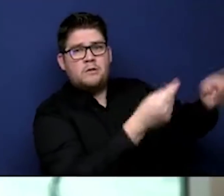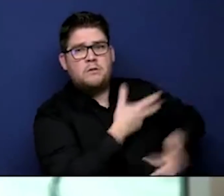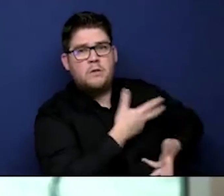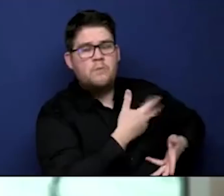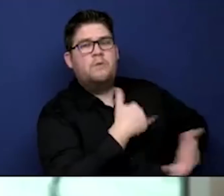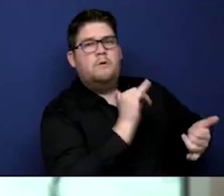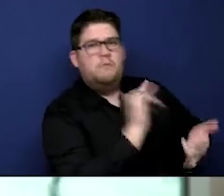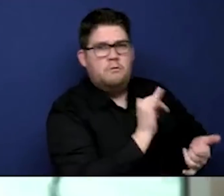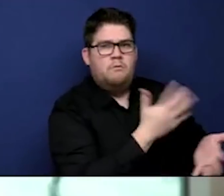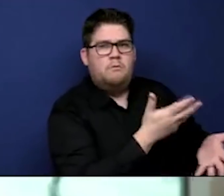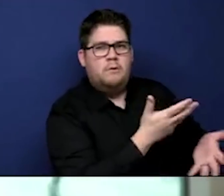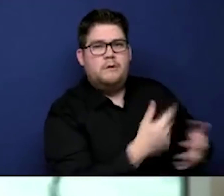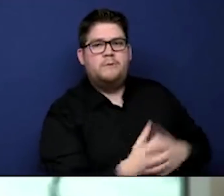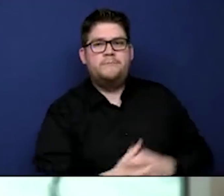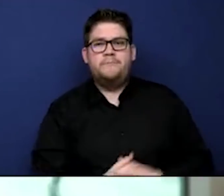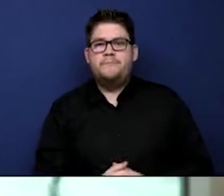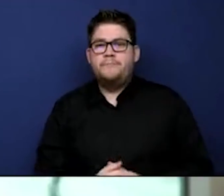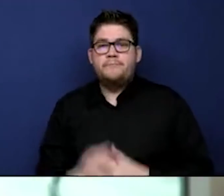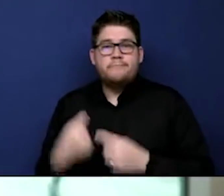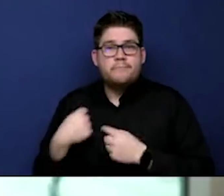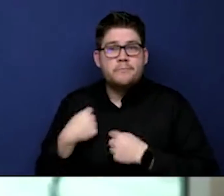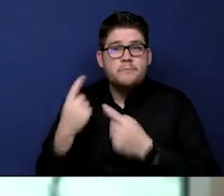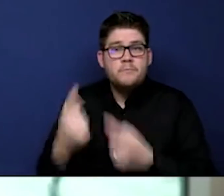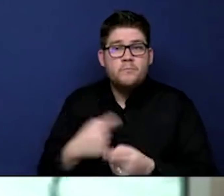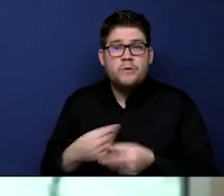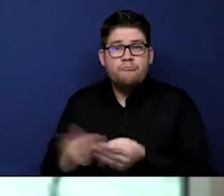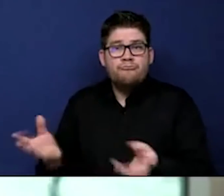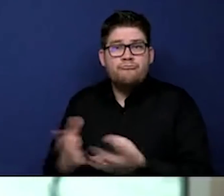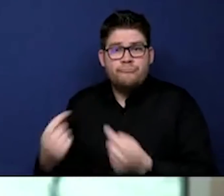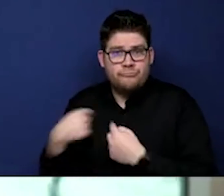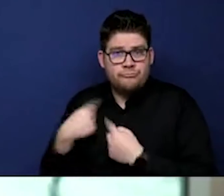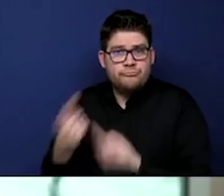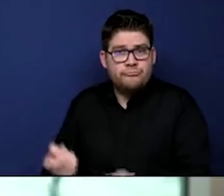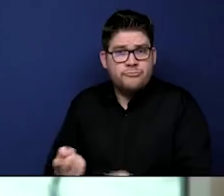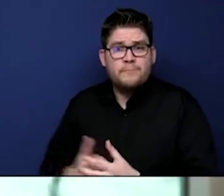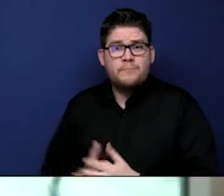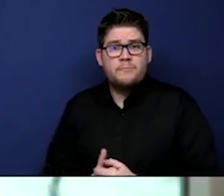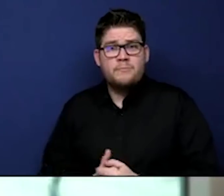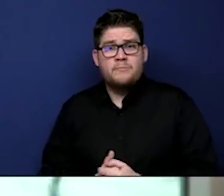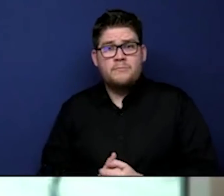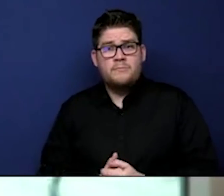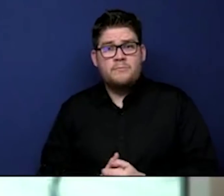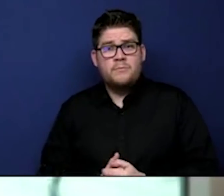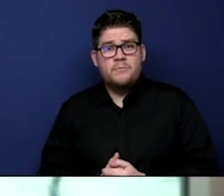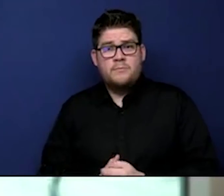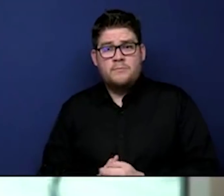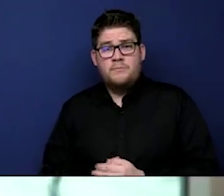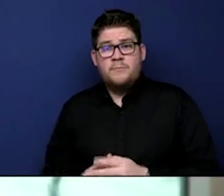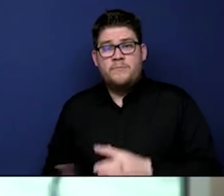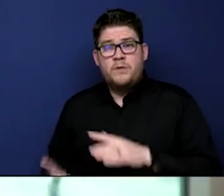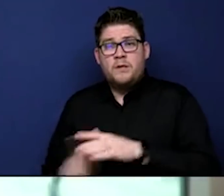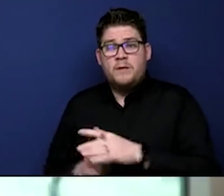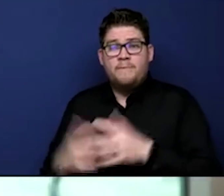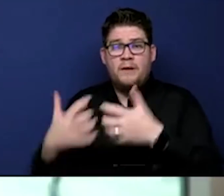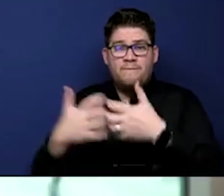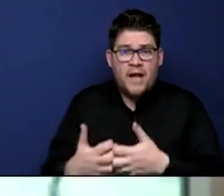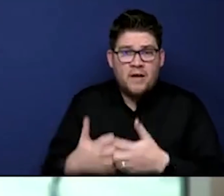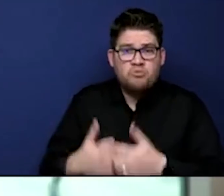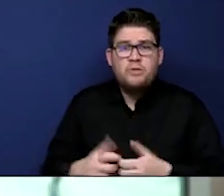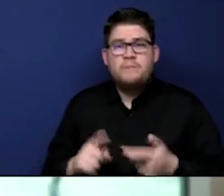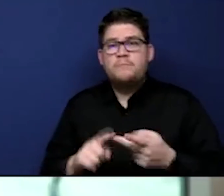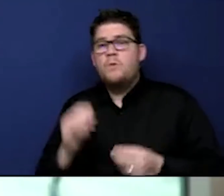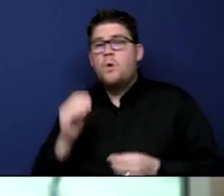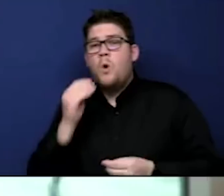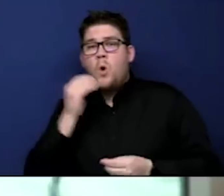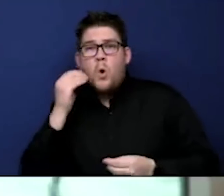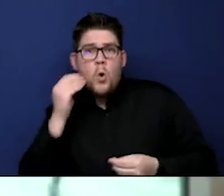using combinations of vaccine that we had available, as well as some of the larger outbreaks in manufacturing and